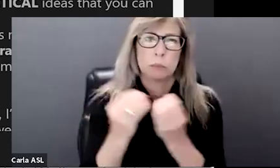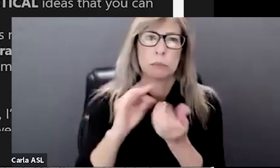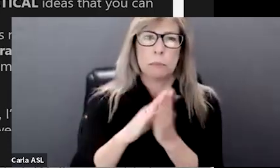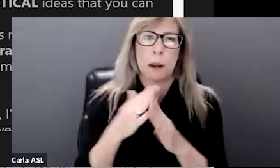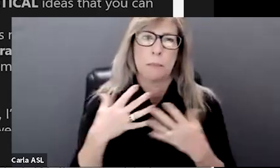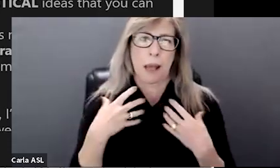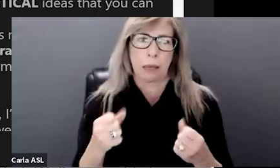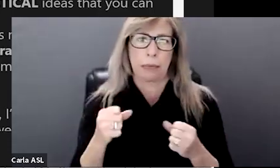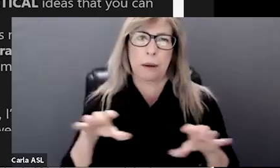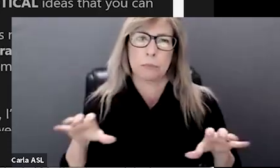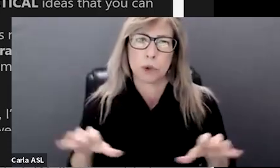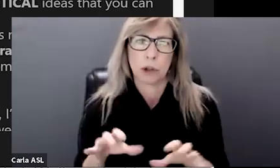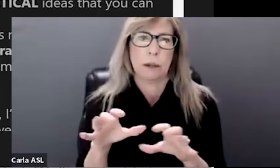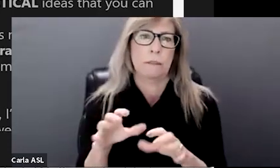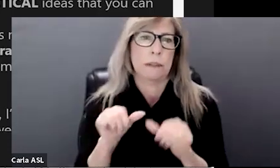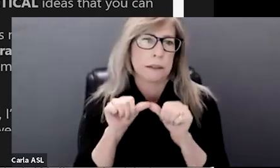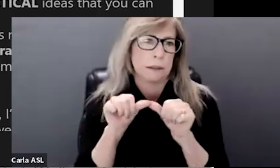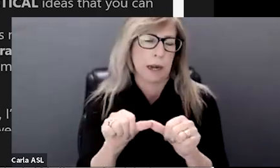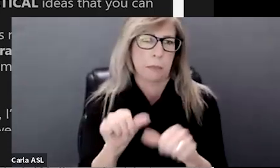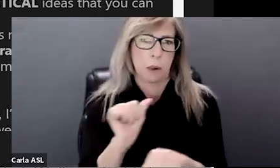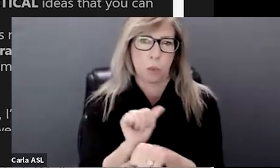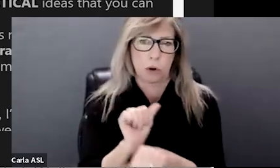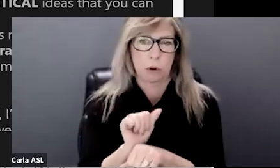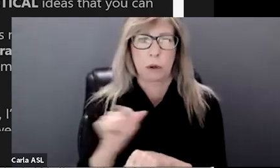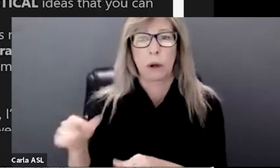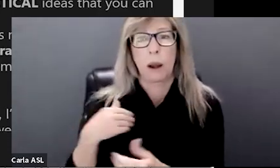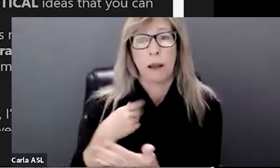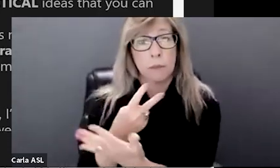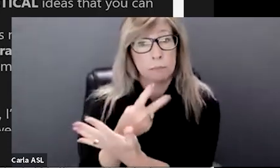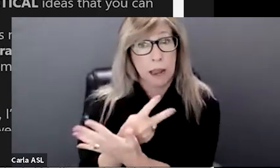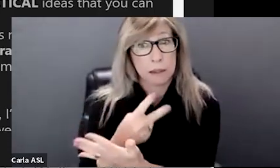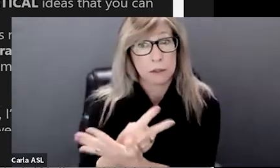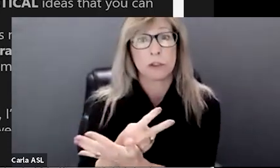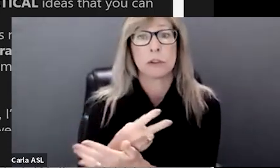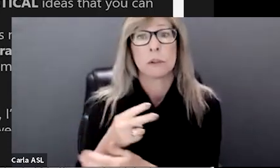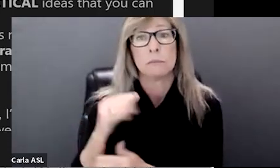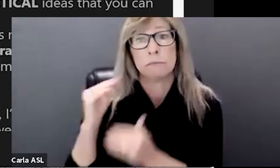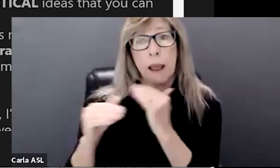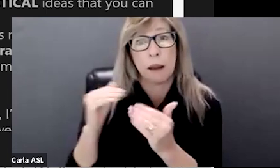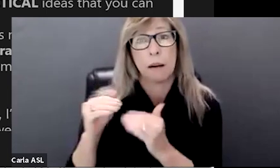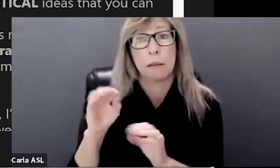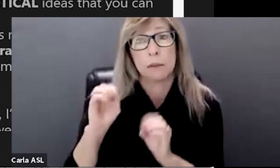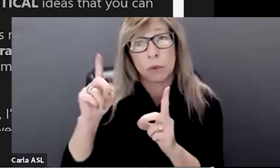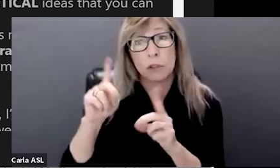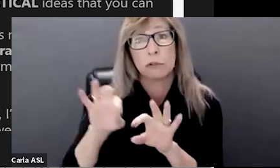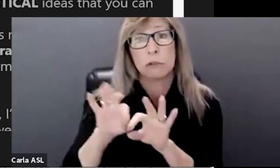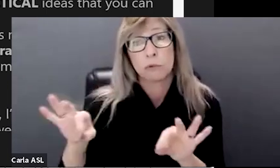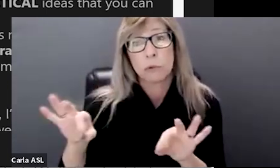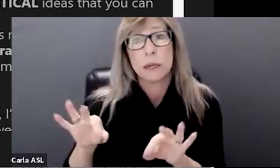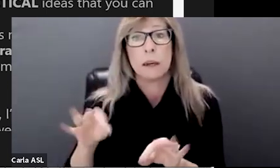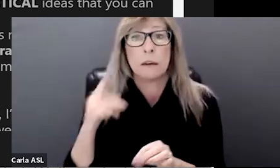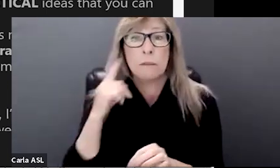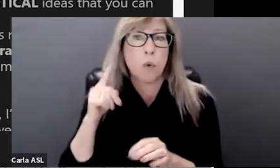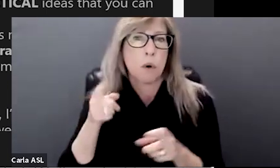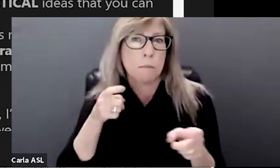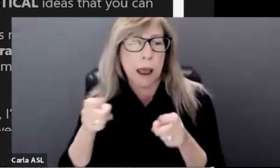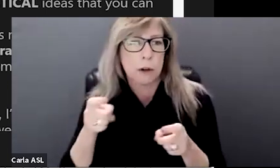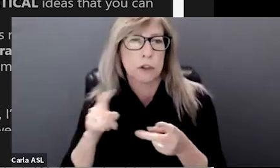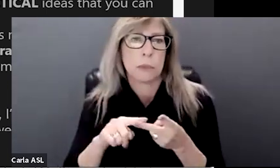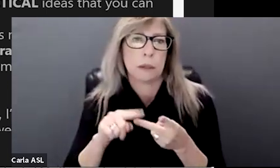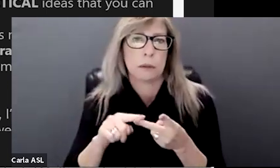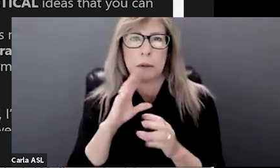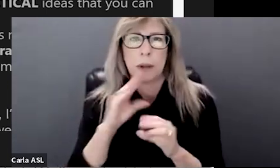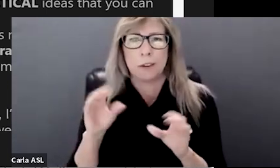workplaces. Tara holds a Master of Adult Education degree, a disability management diploma, and both the Certified Disability Management Professional and